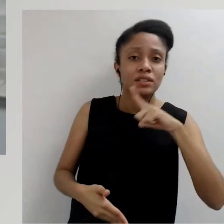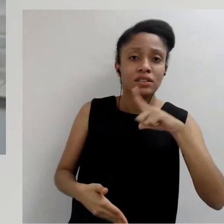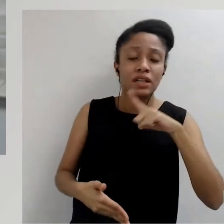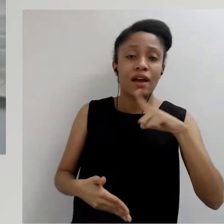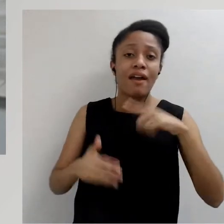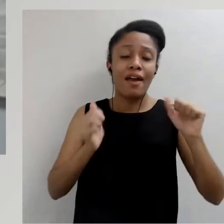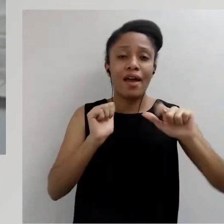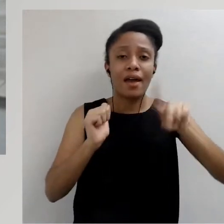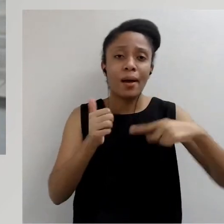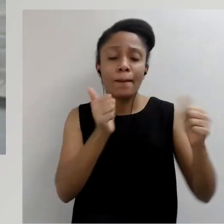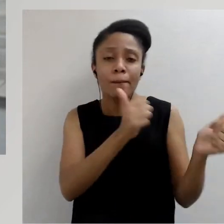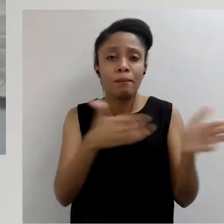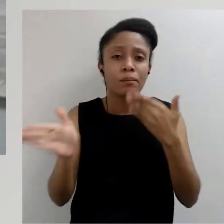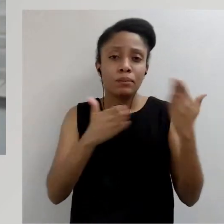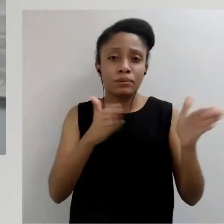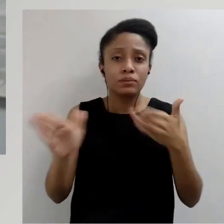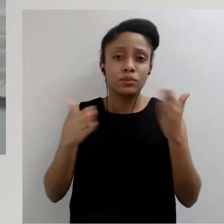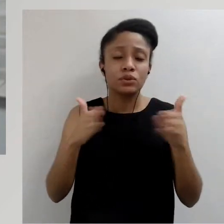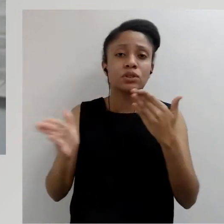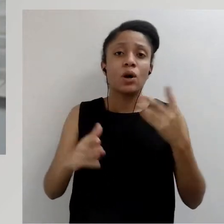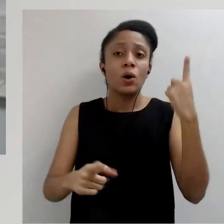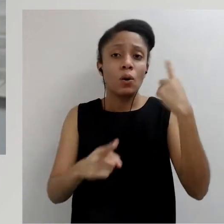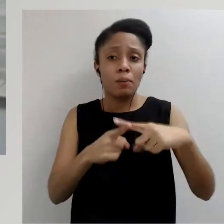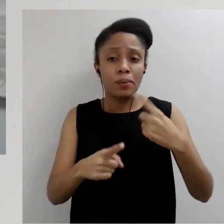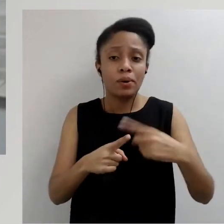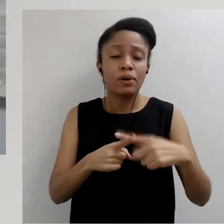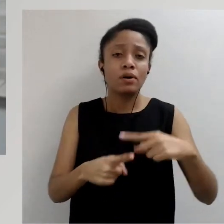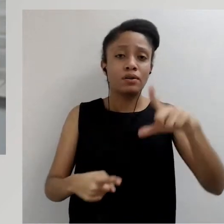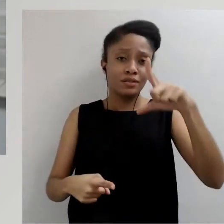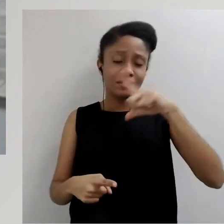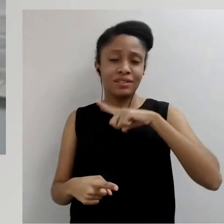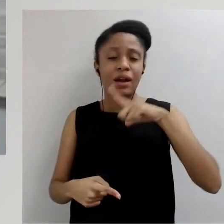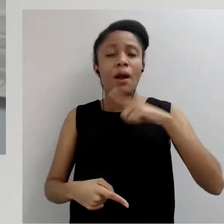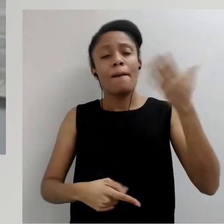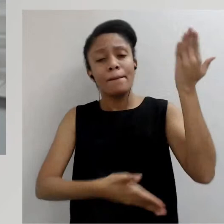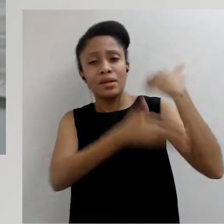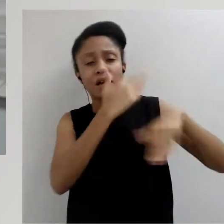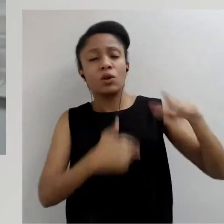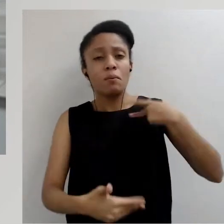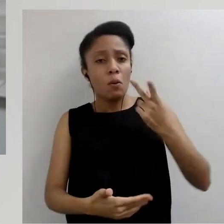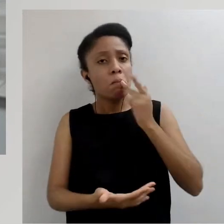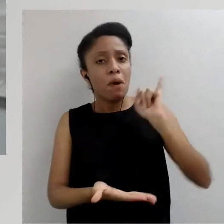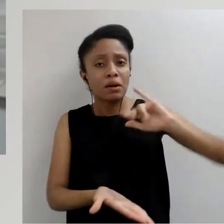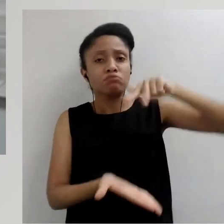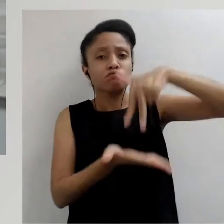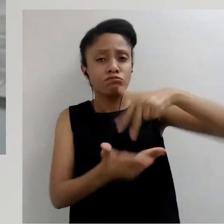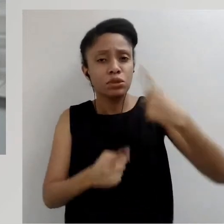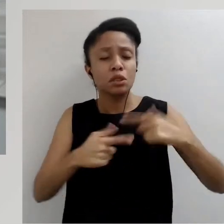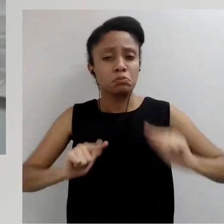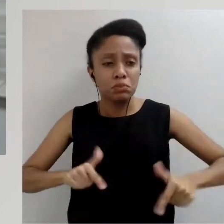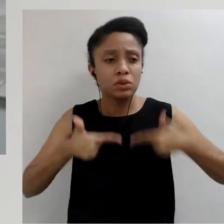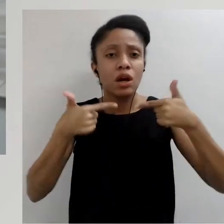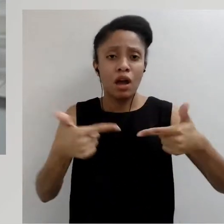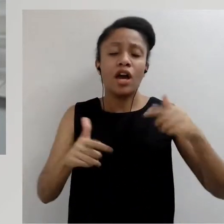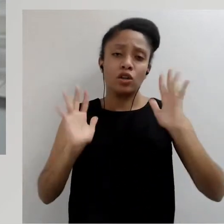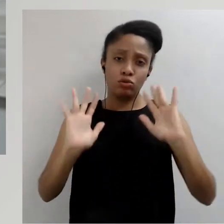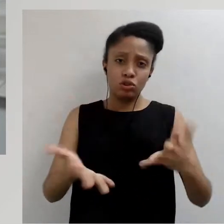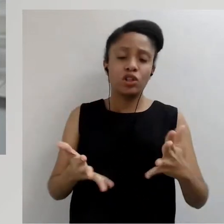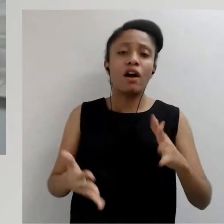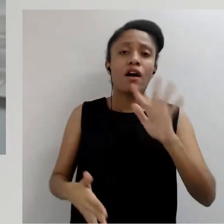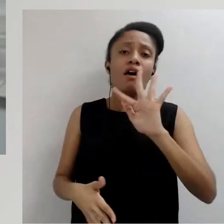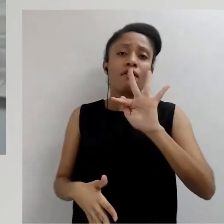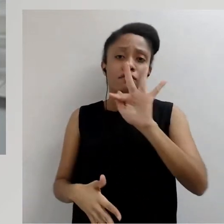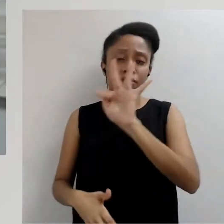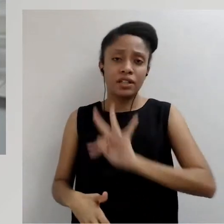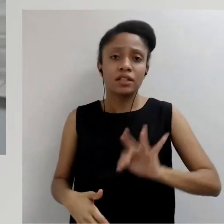we have in production. I see this as a strong part of my father that is still working. I also